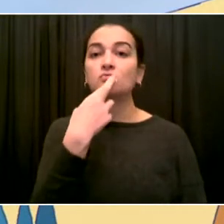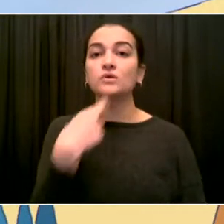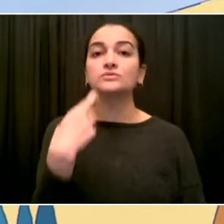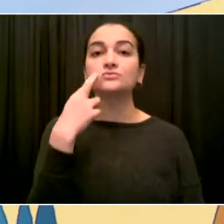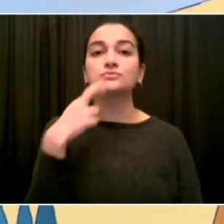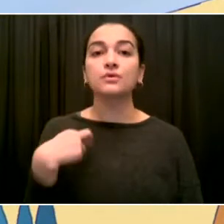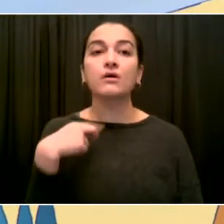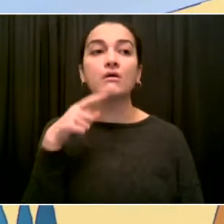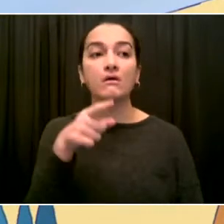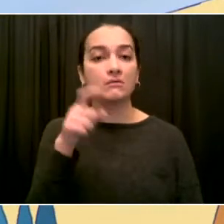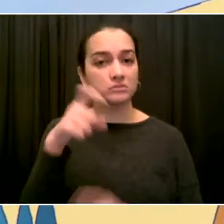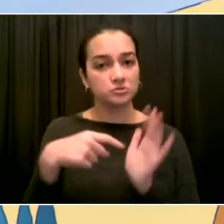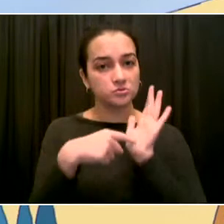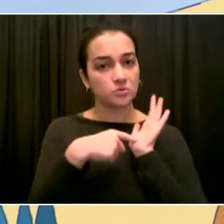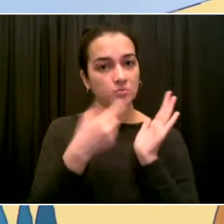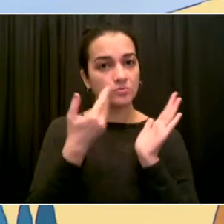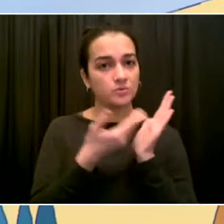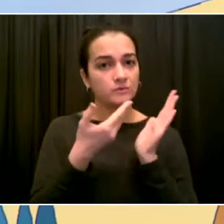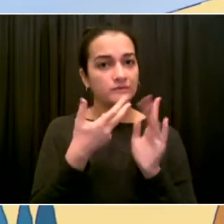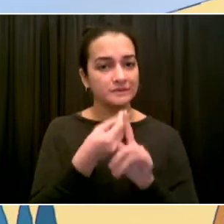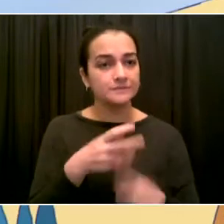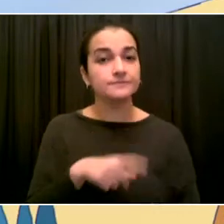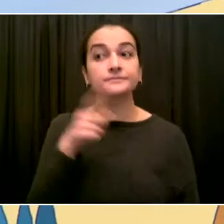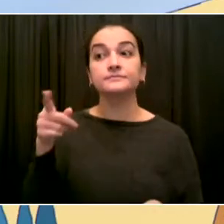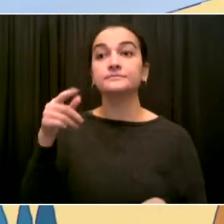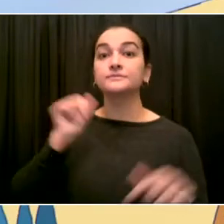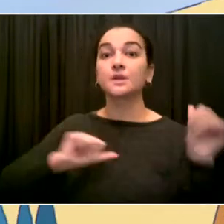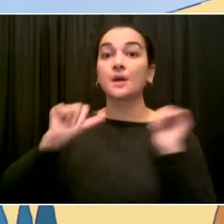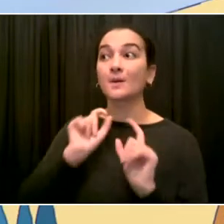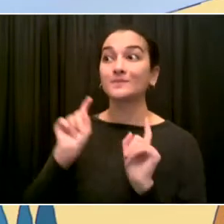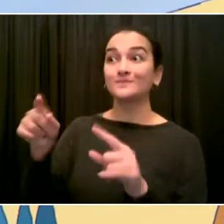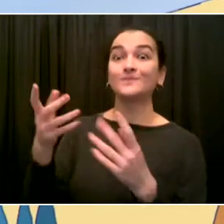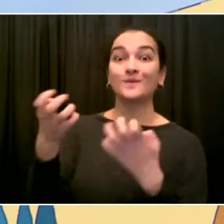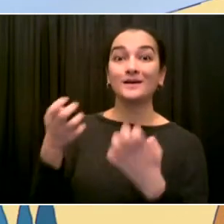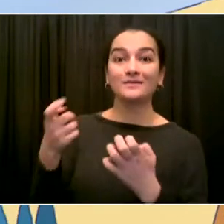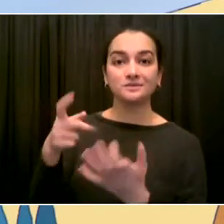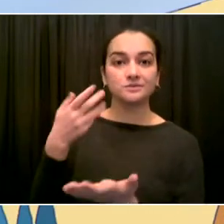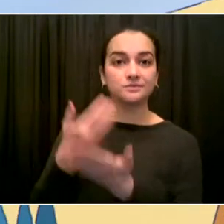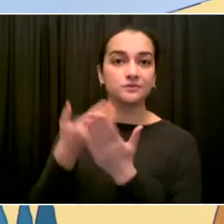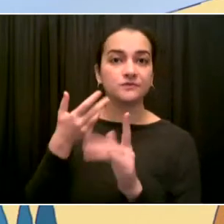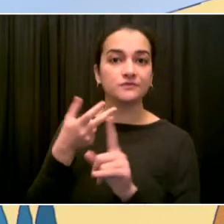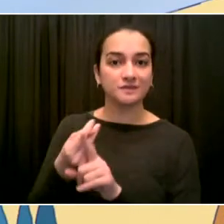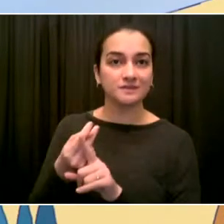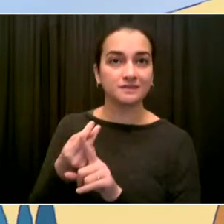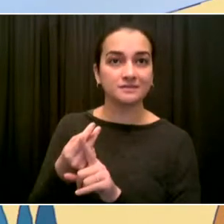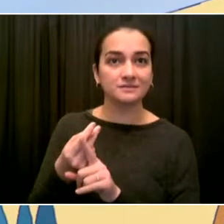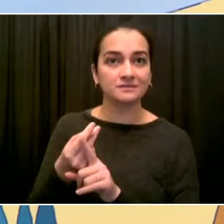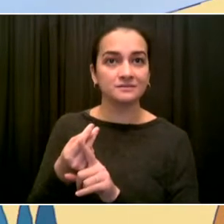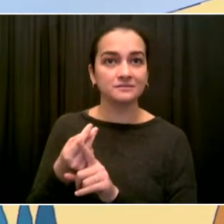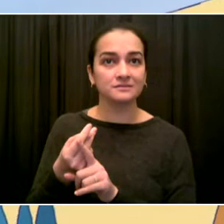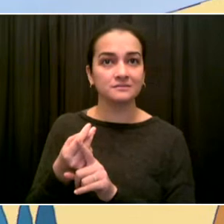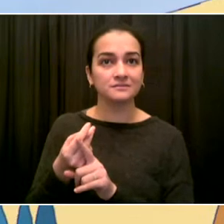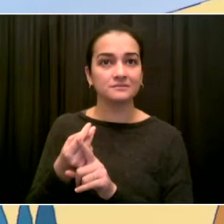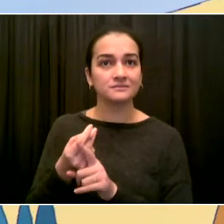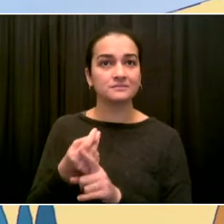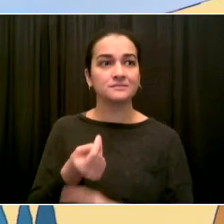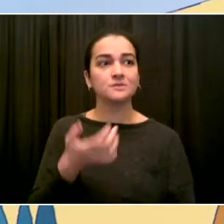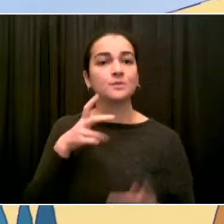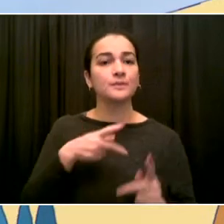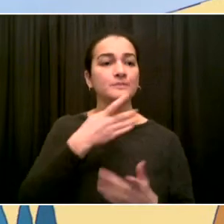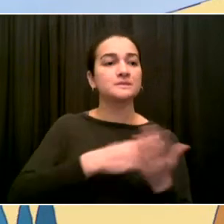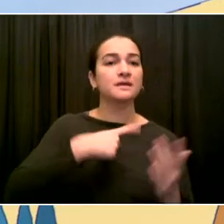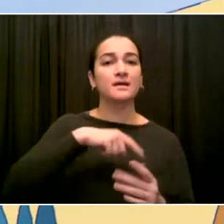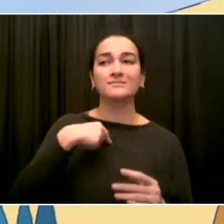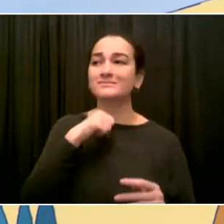It really encouraged people. And it said this is just a clear ground rule. And basically, we saw a lot of